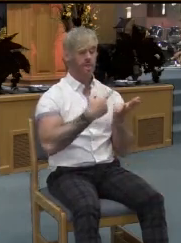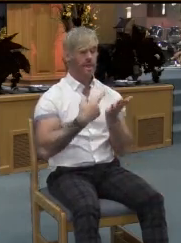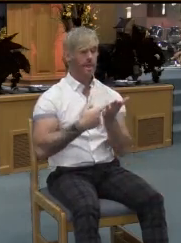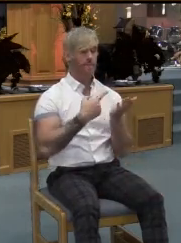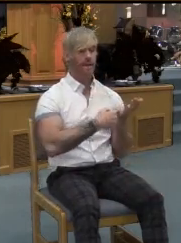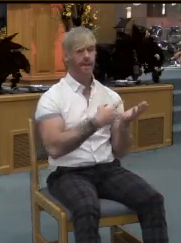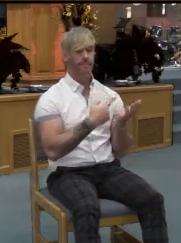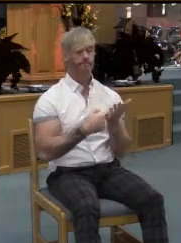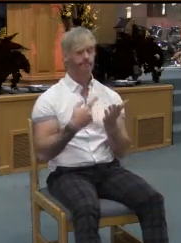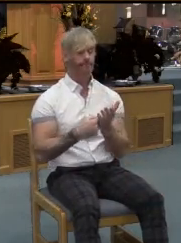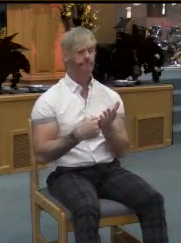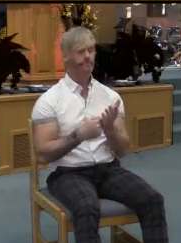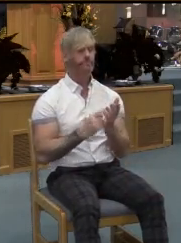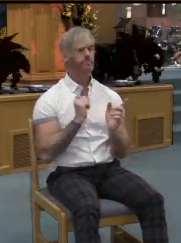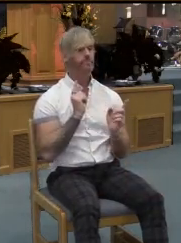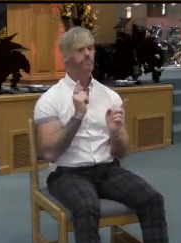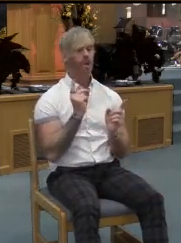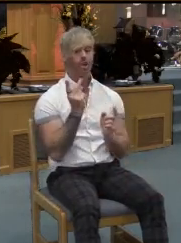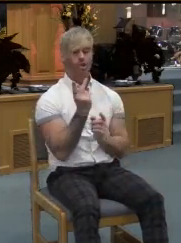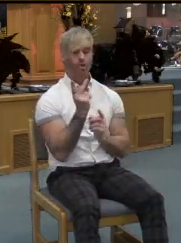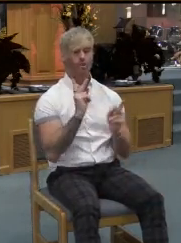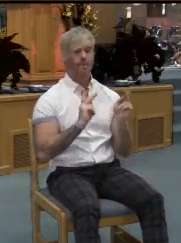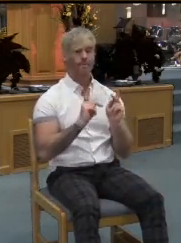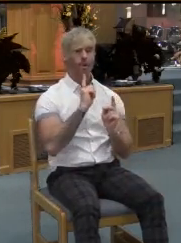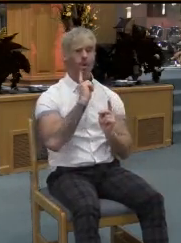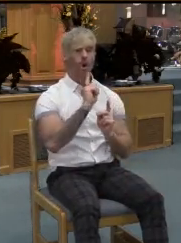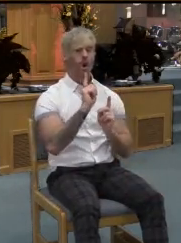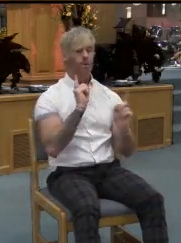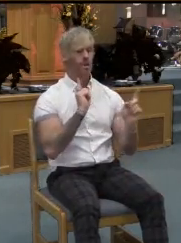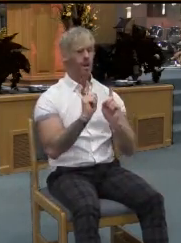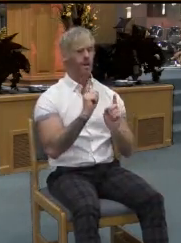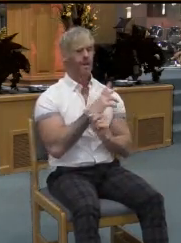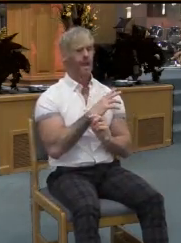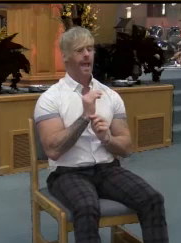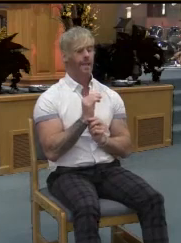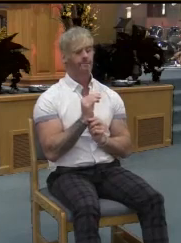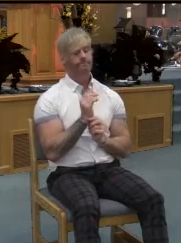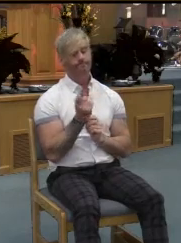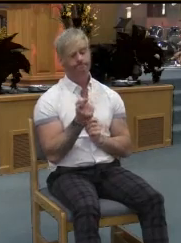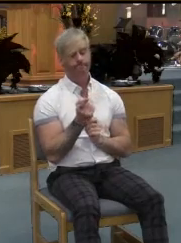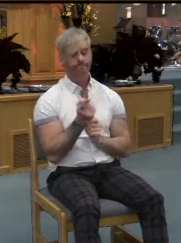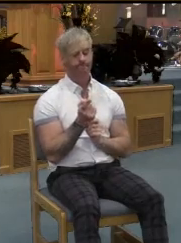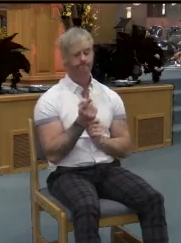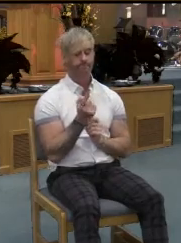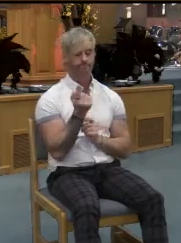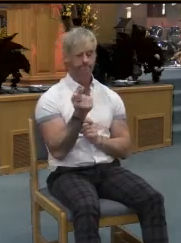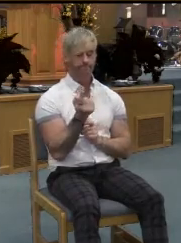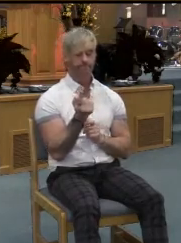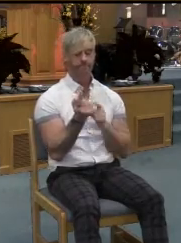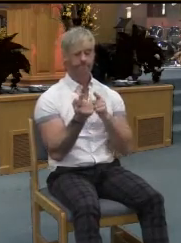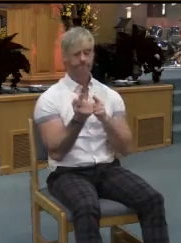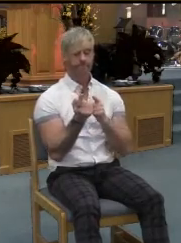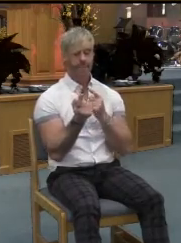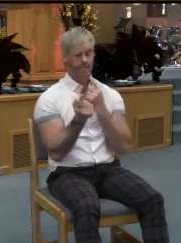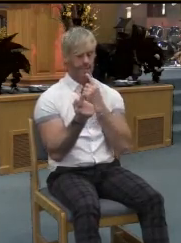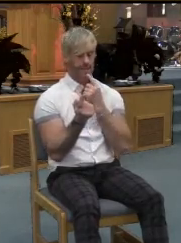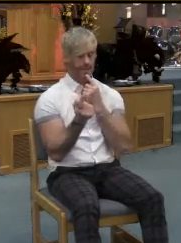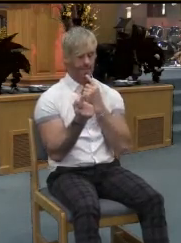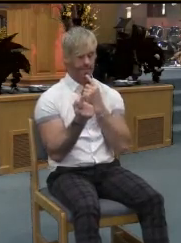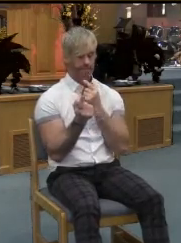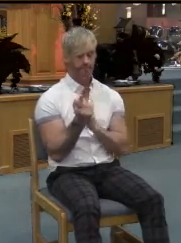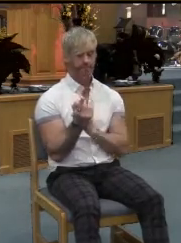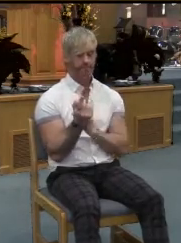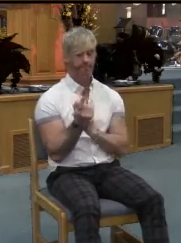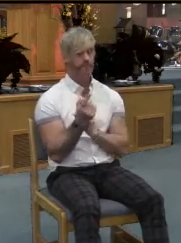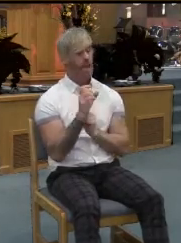one evolutionist were talking, and the theologian paused and said, and this was not very scientific and probably not appropriate, but he said,